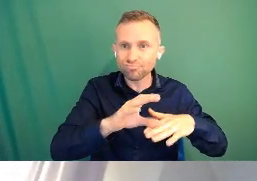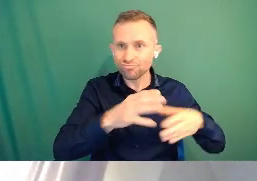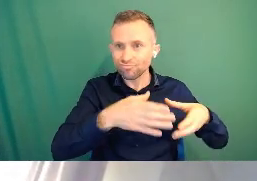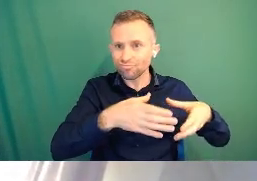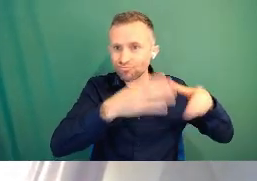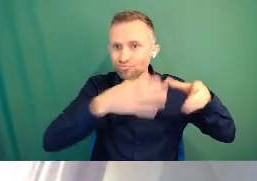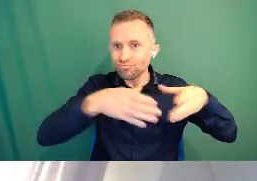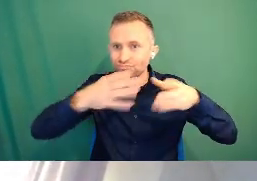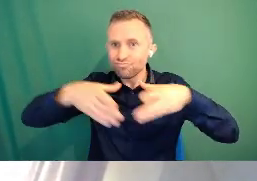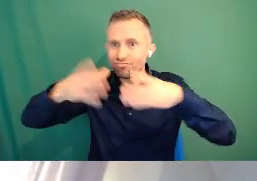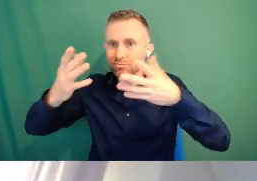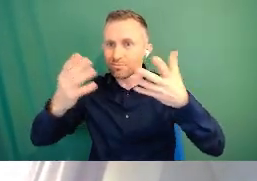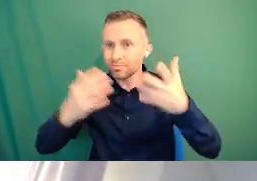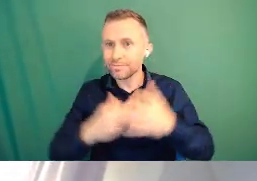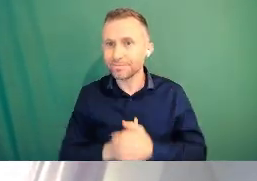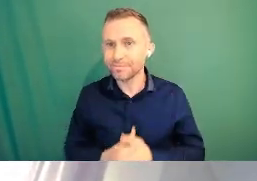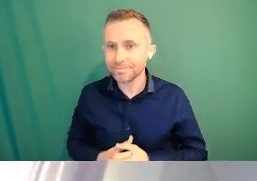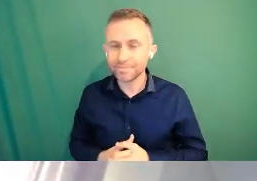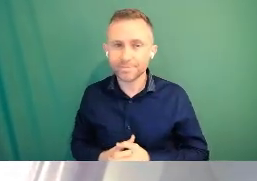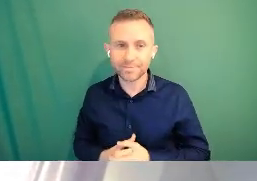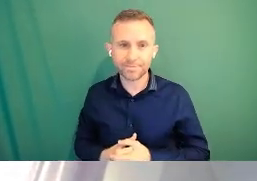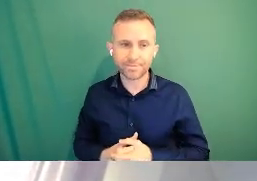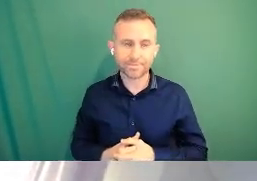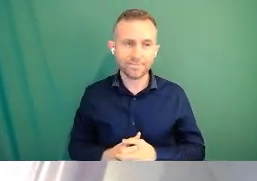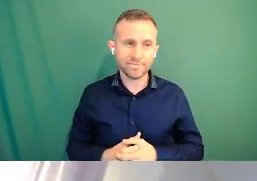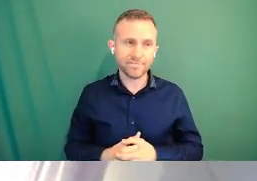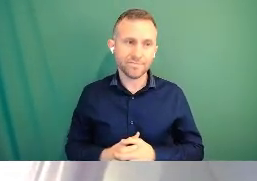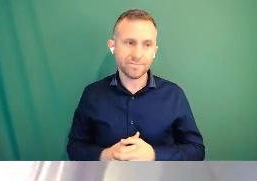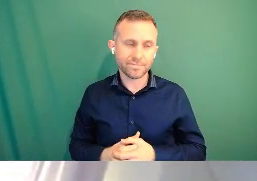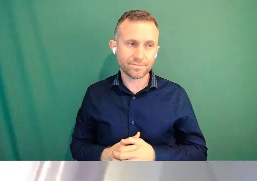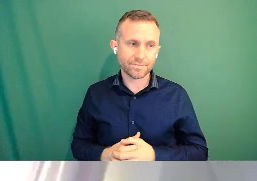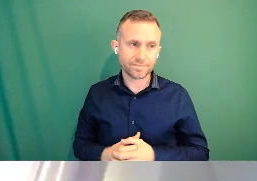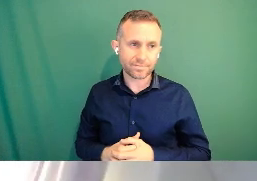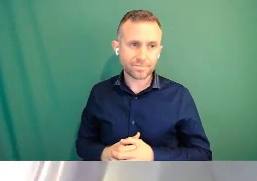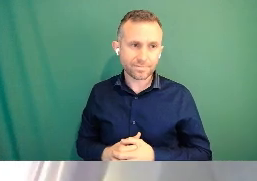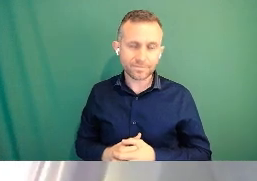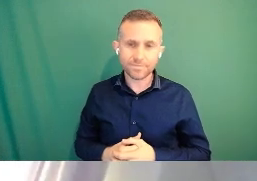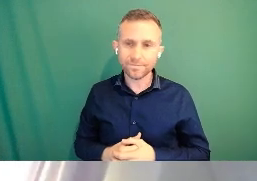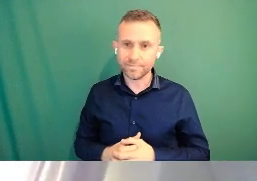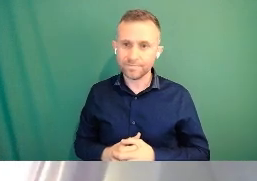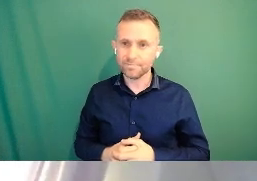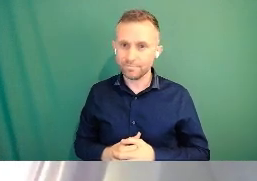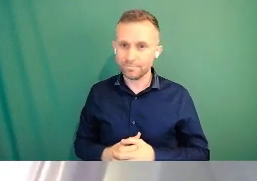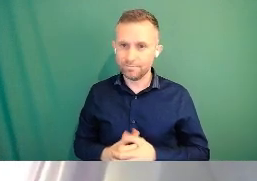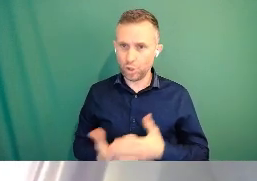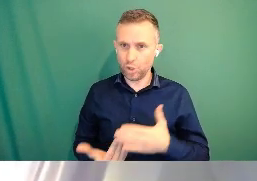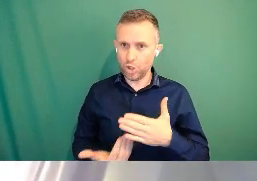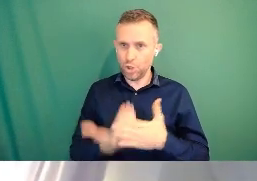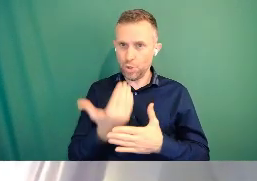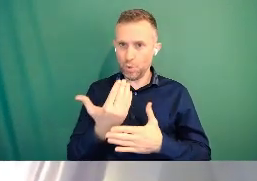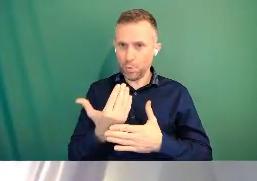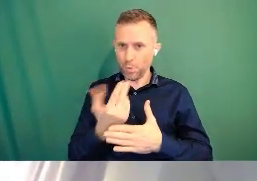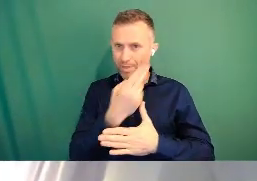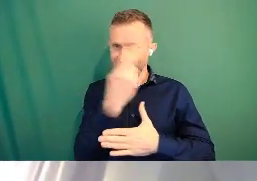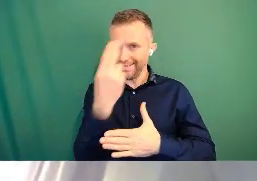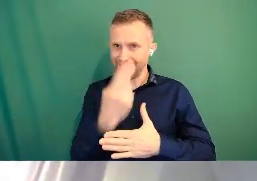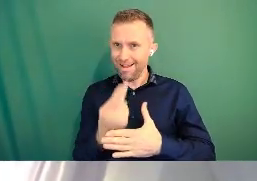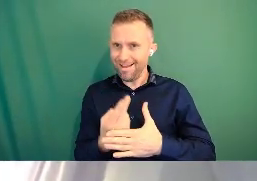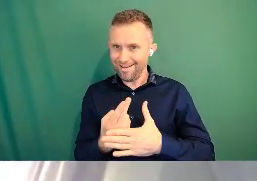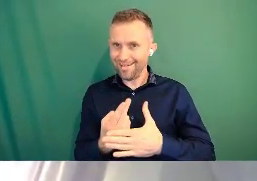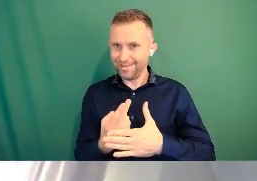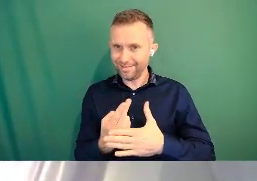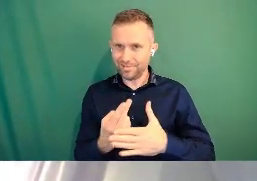Not something that we would do very commonly today, I might add. So with